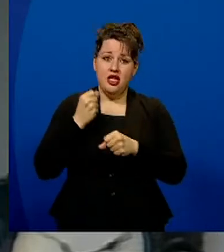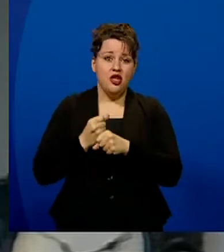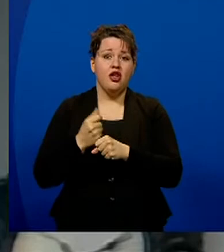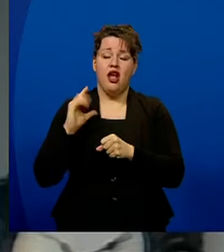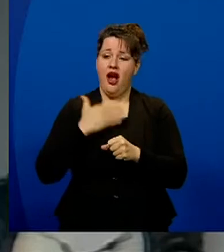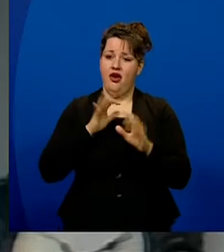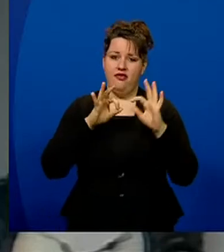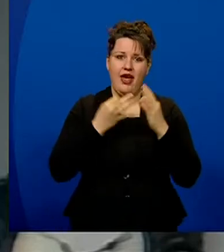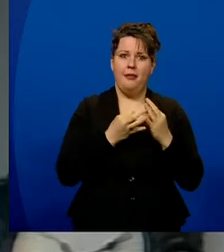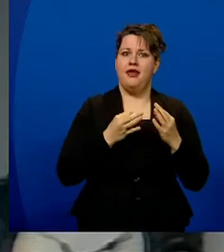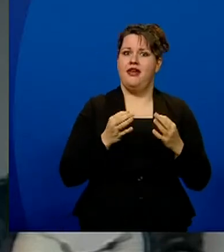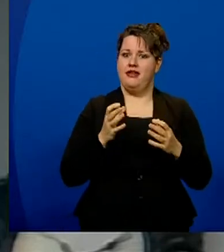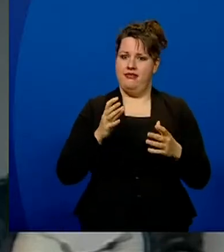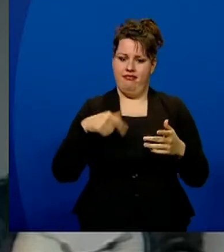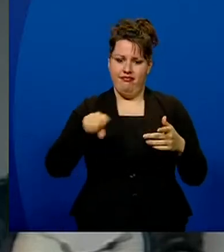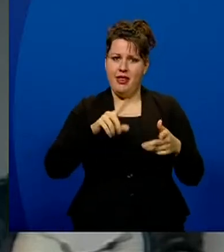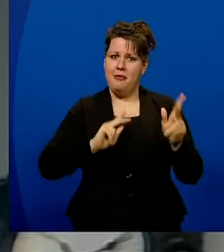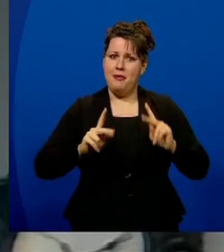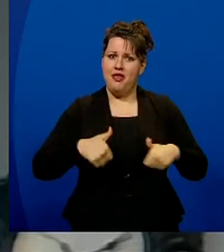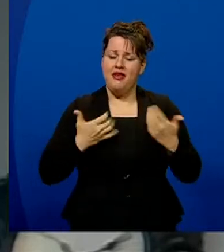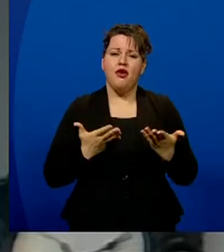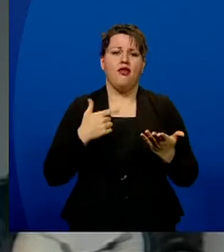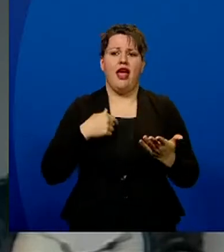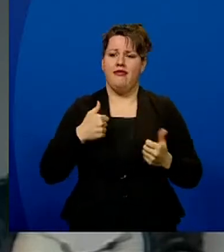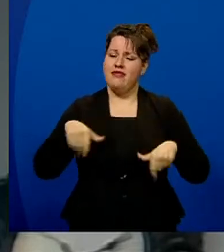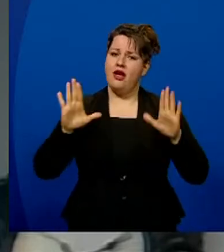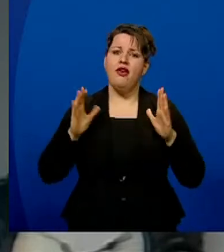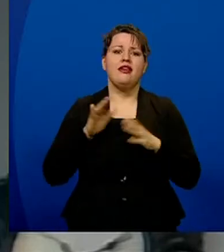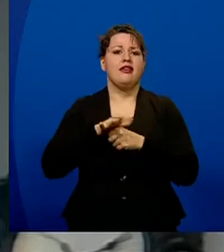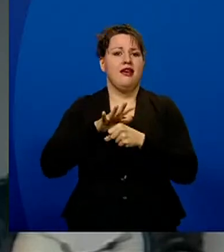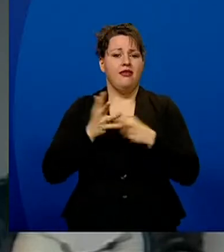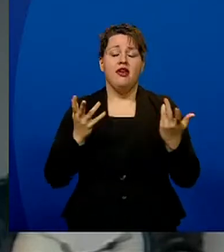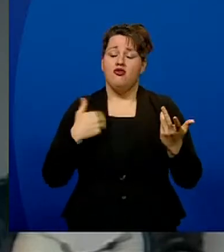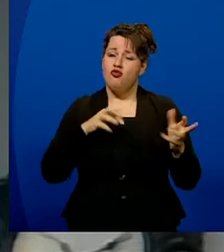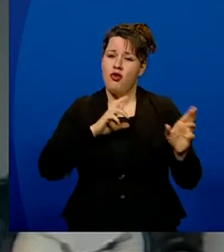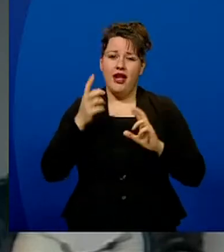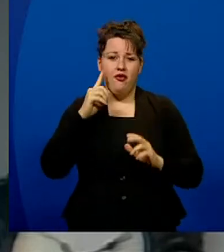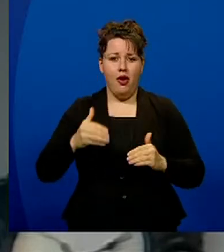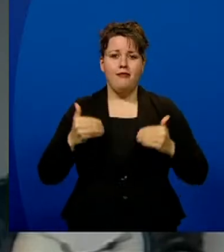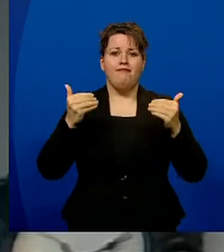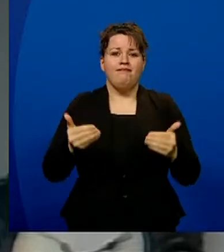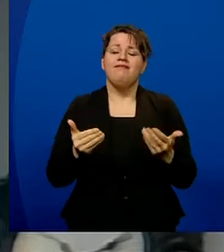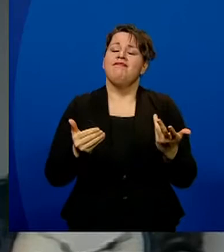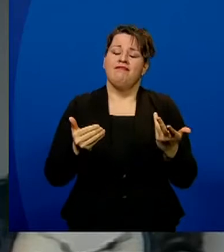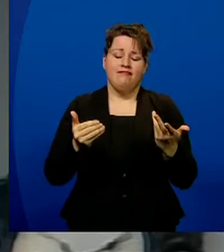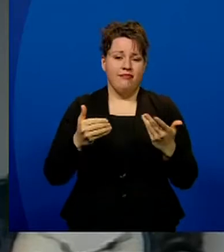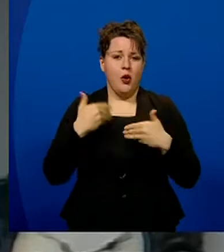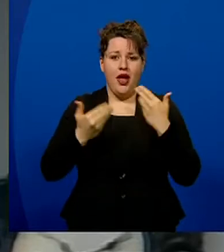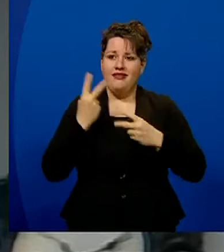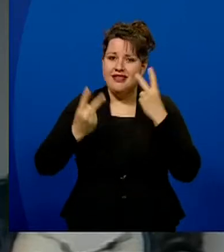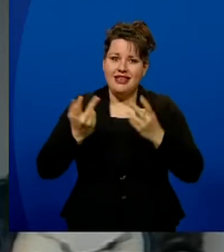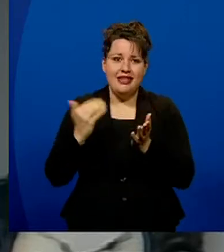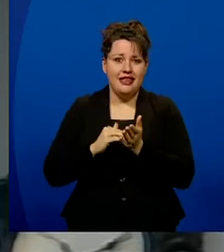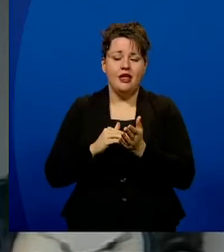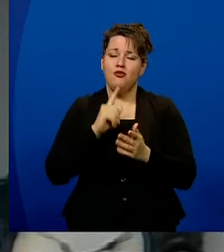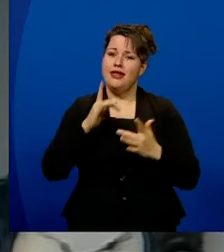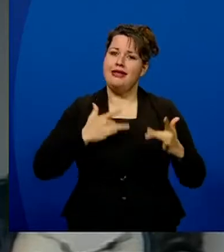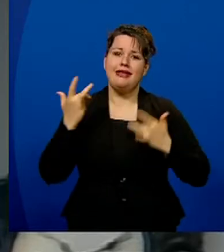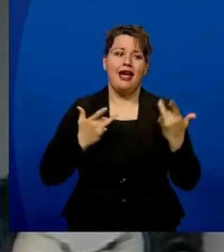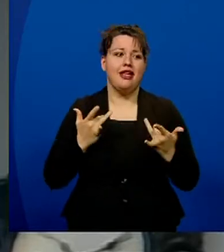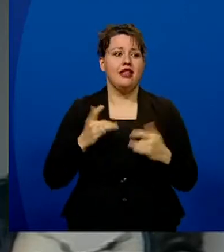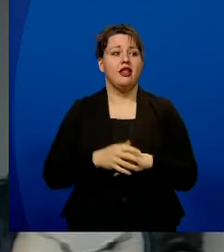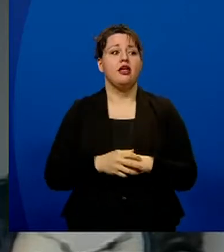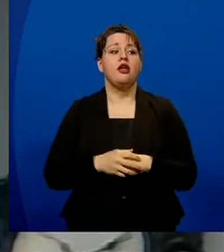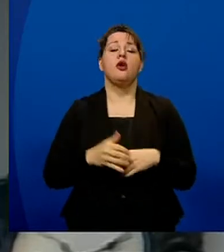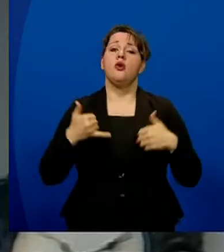have sacrificed enough. They're so overwhelmingly ready for this next step, words can't even express how excited they are. We're still wearing